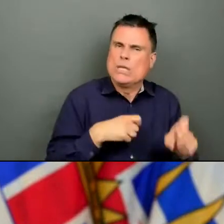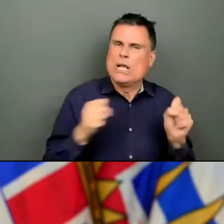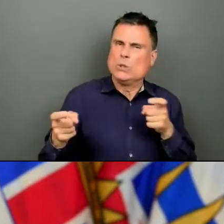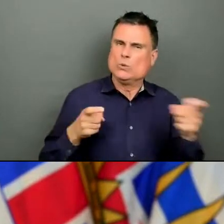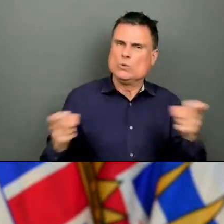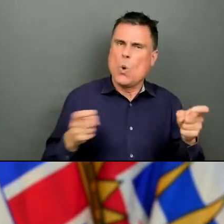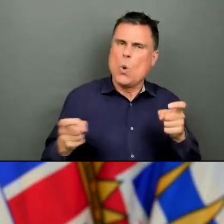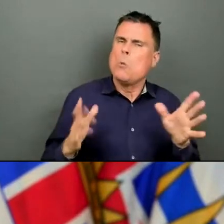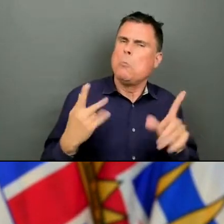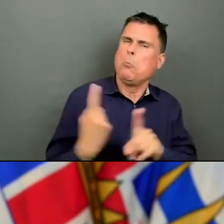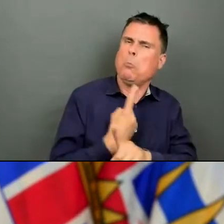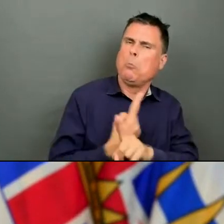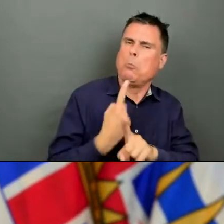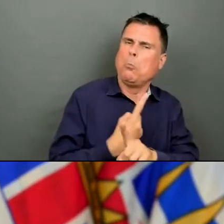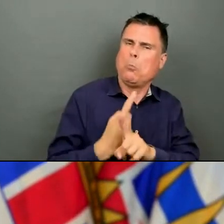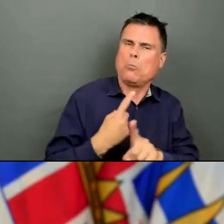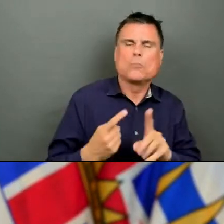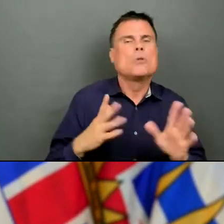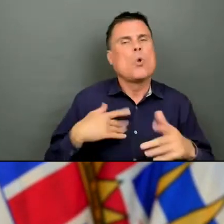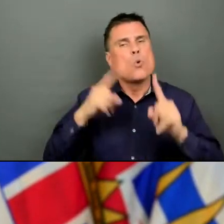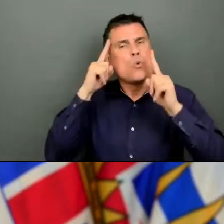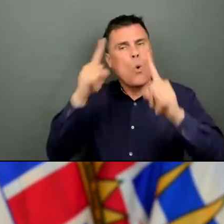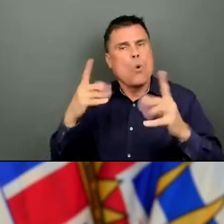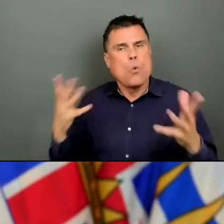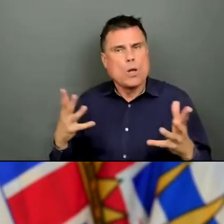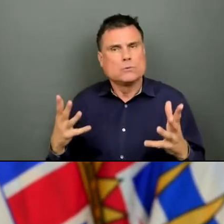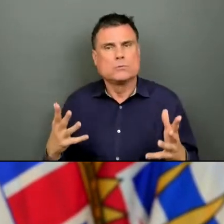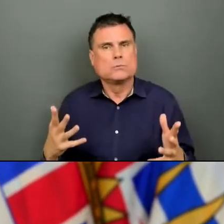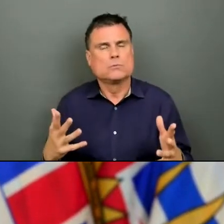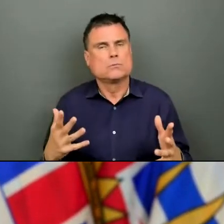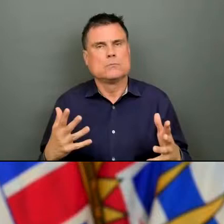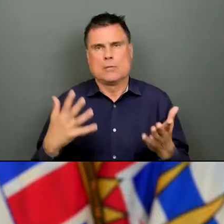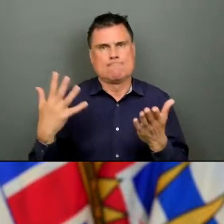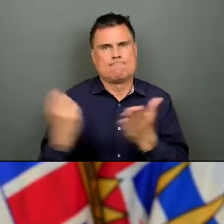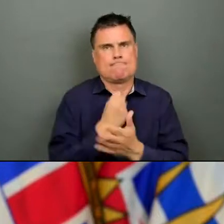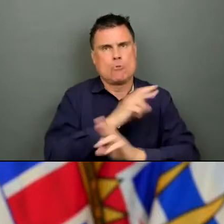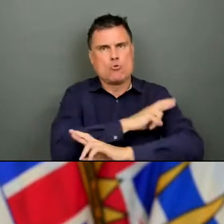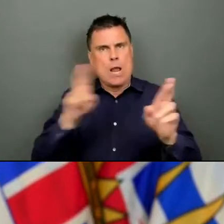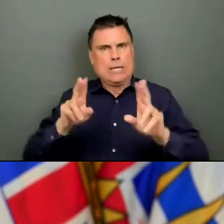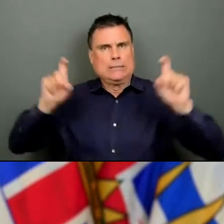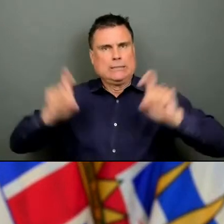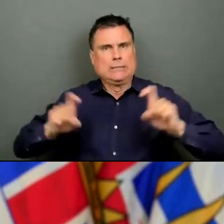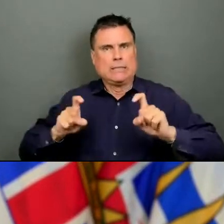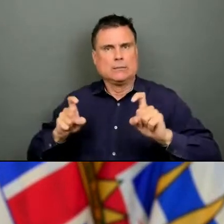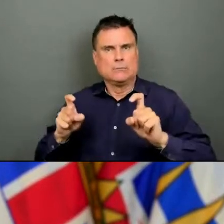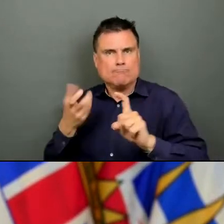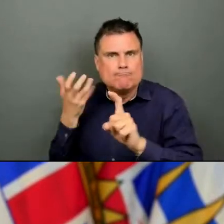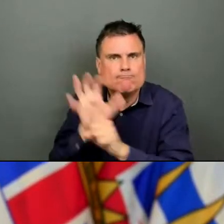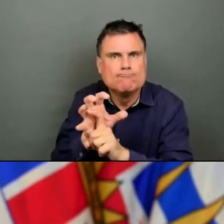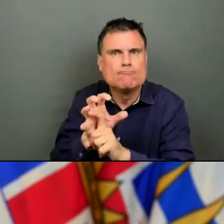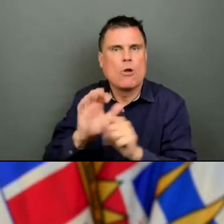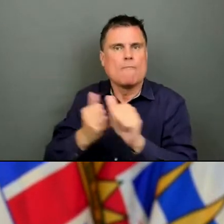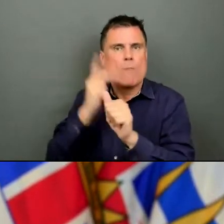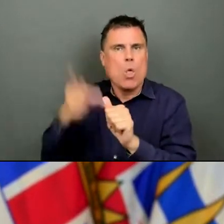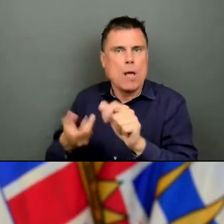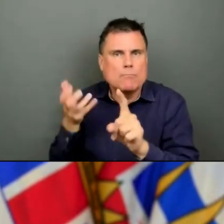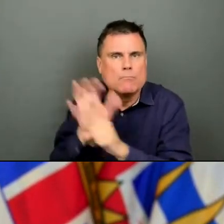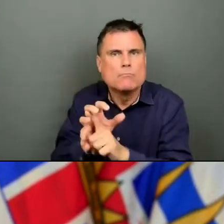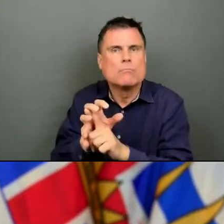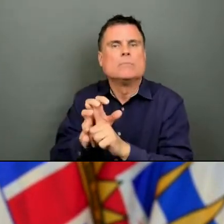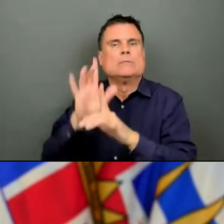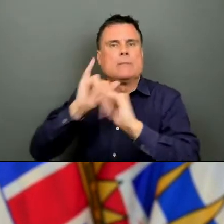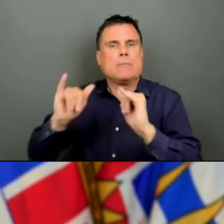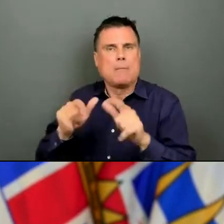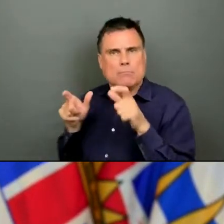can, that we can get access to testing rapidly, that we follow up with cases, that we manage to stop transmission to